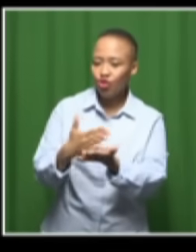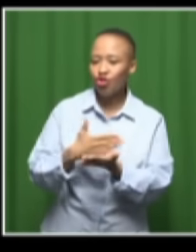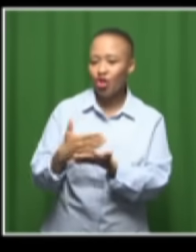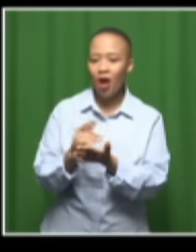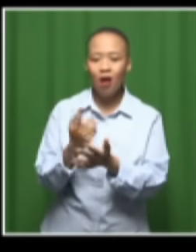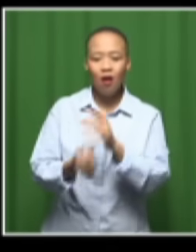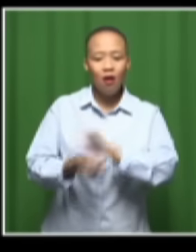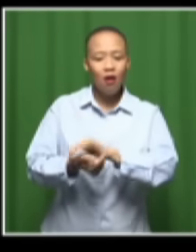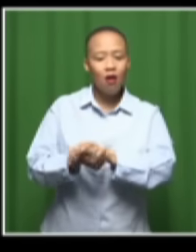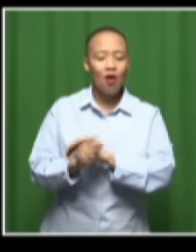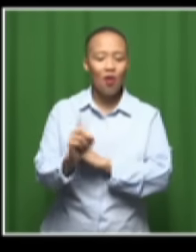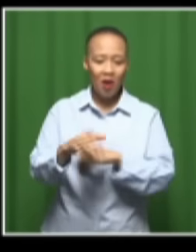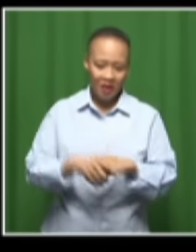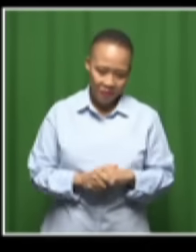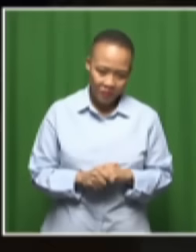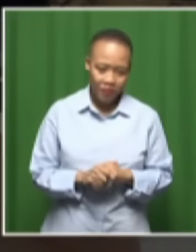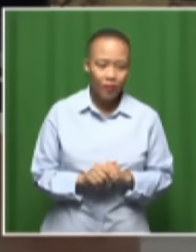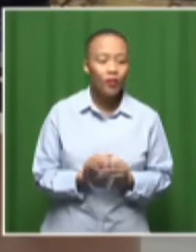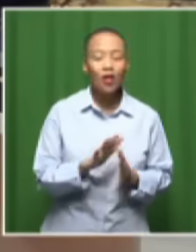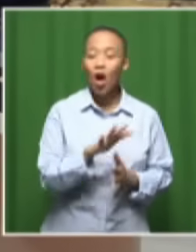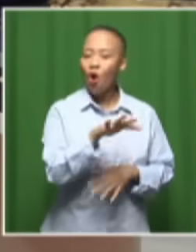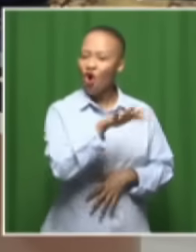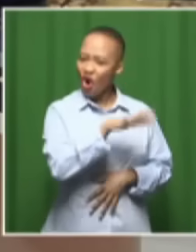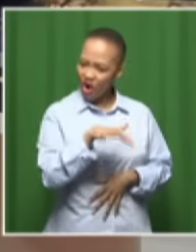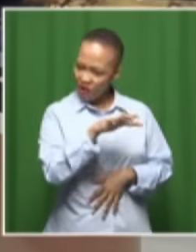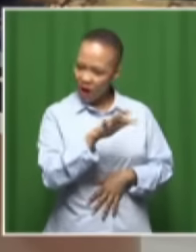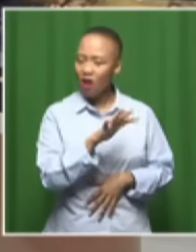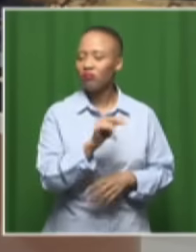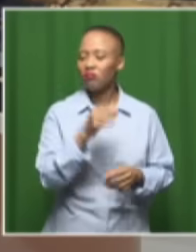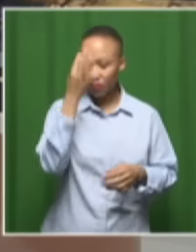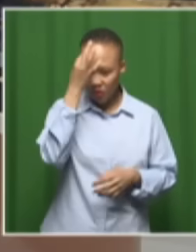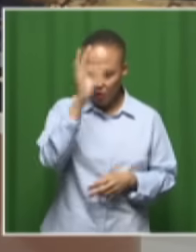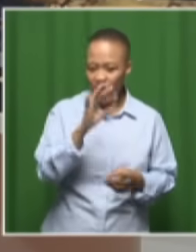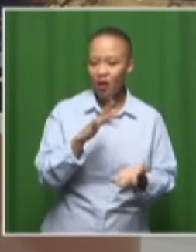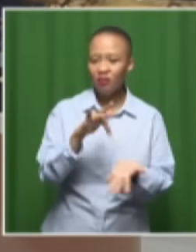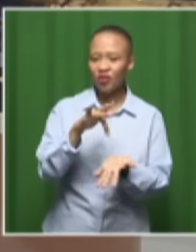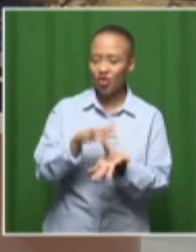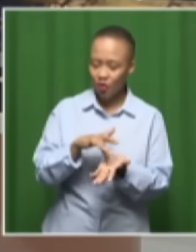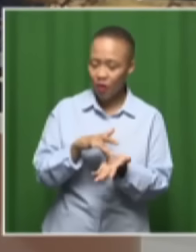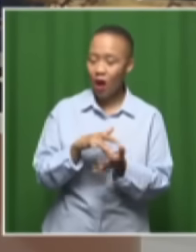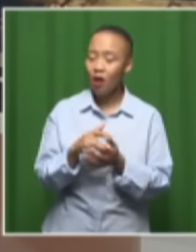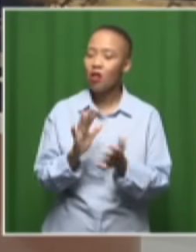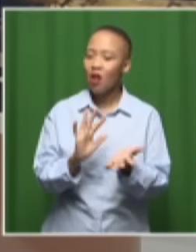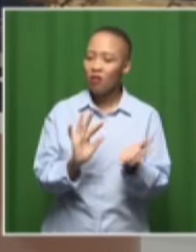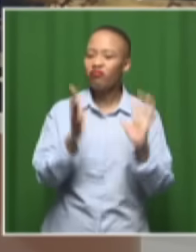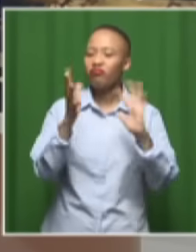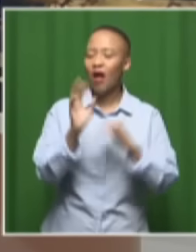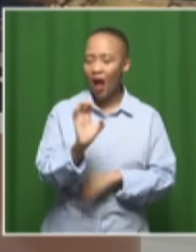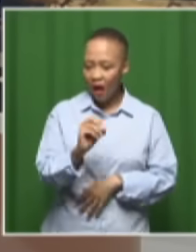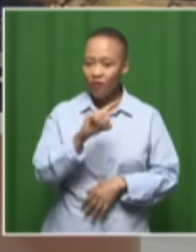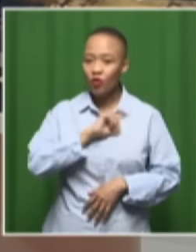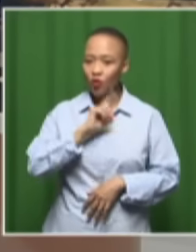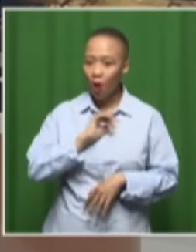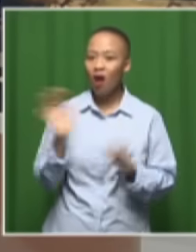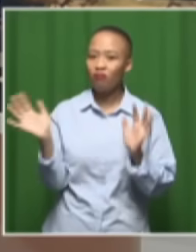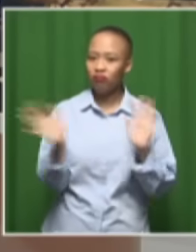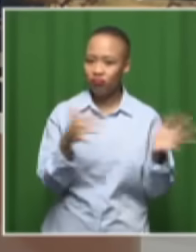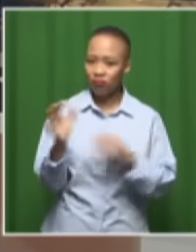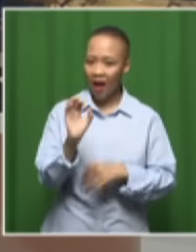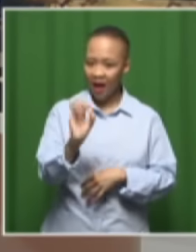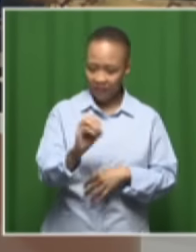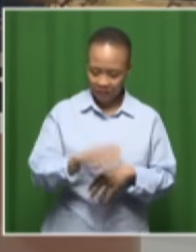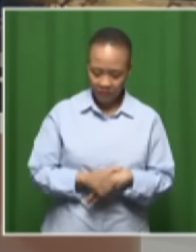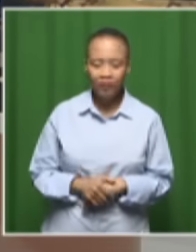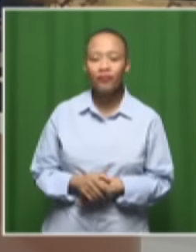lot of the areas are down in Pretoria and Centurion due to those heavy winds. So really not a nice thing. And then also with